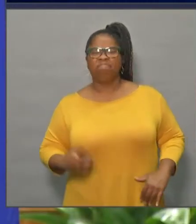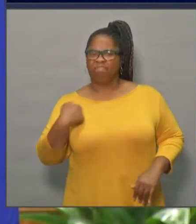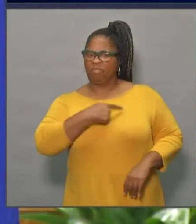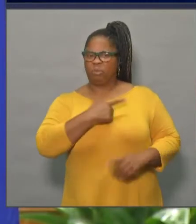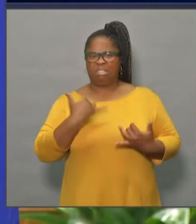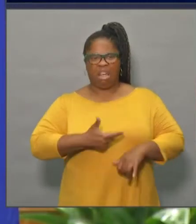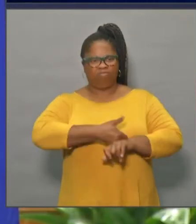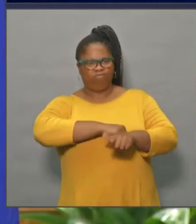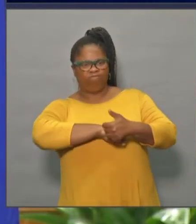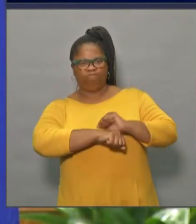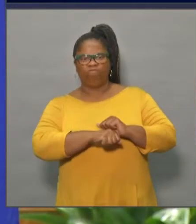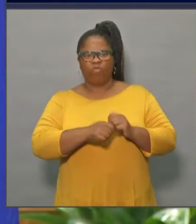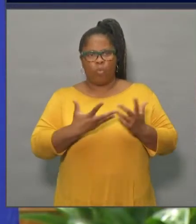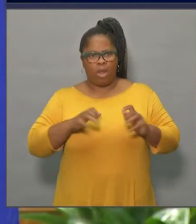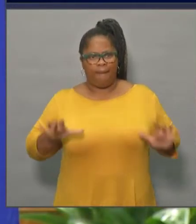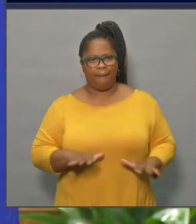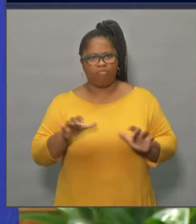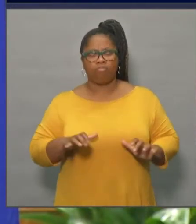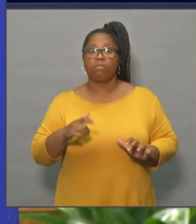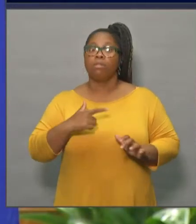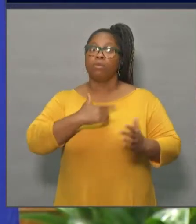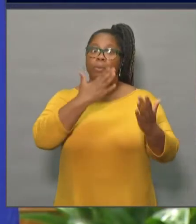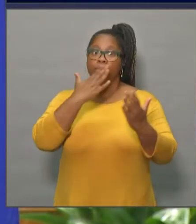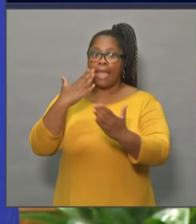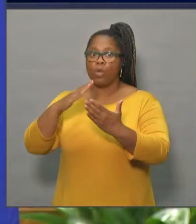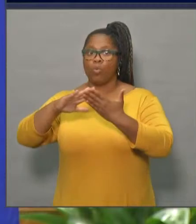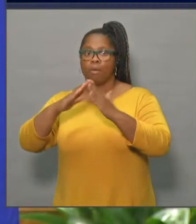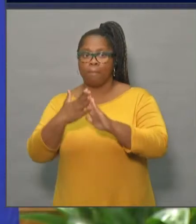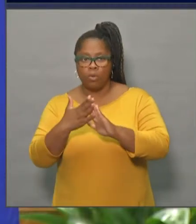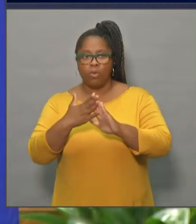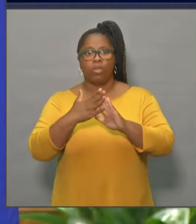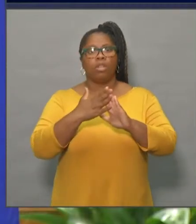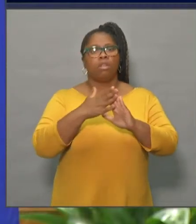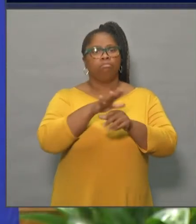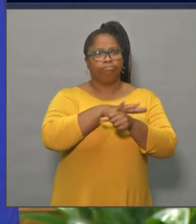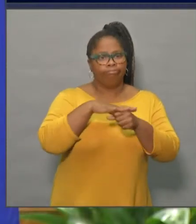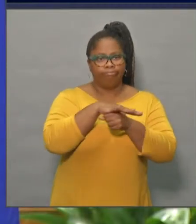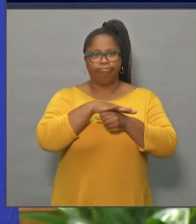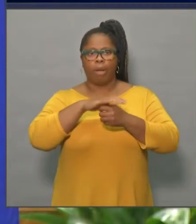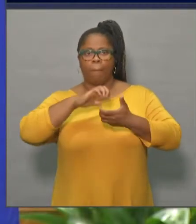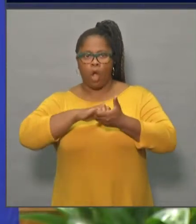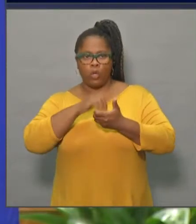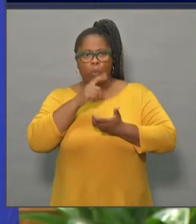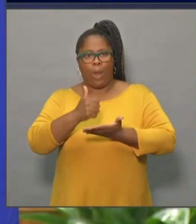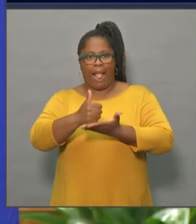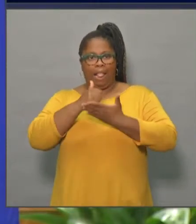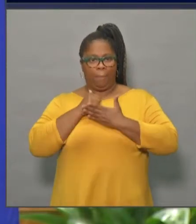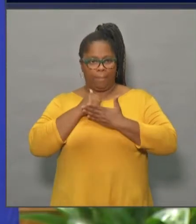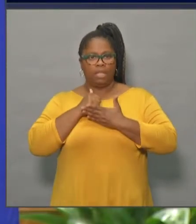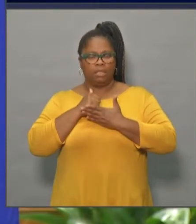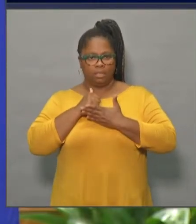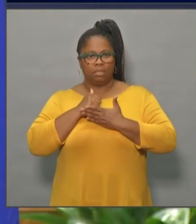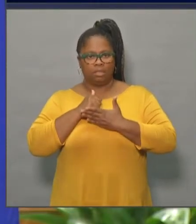of the community partners and county partners who have been helping us engage in the following activities. One thing